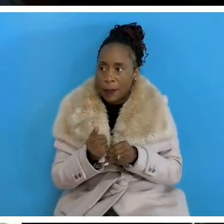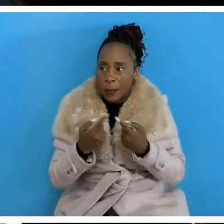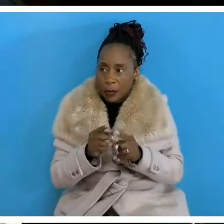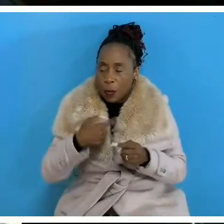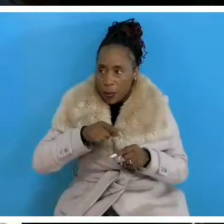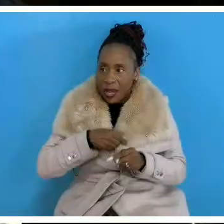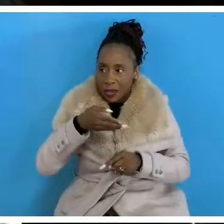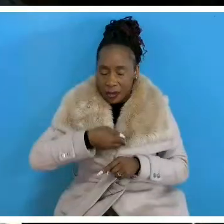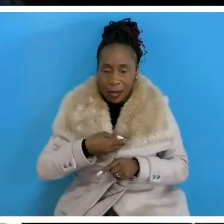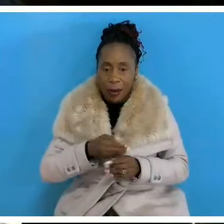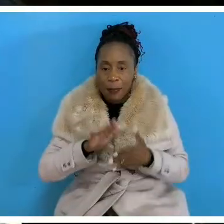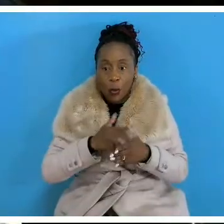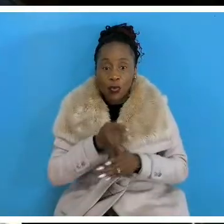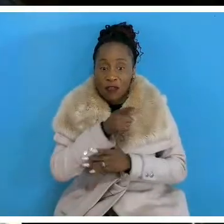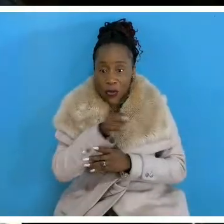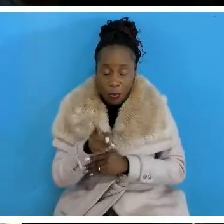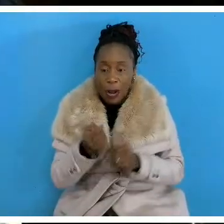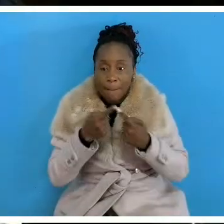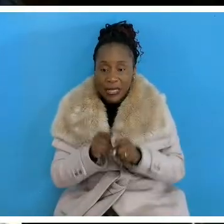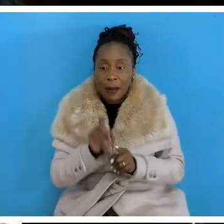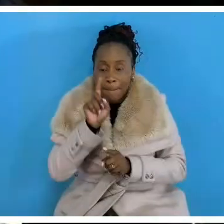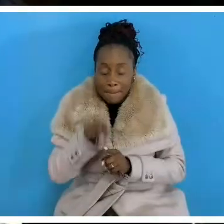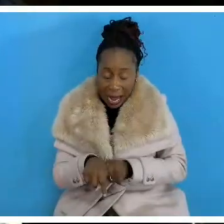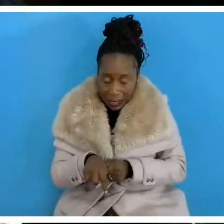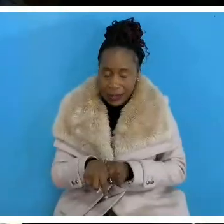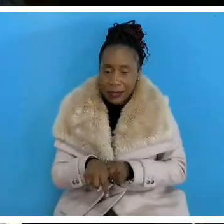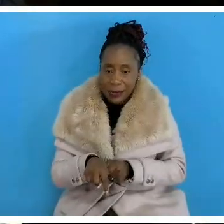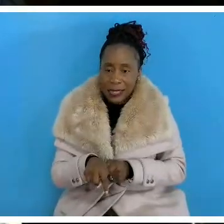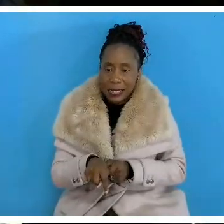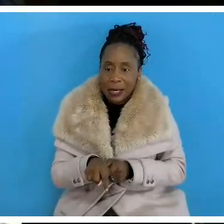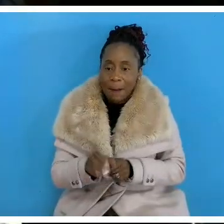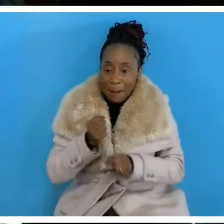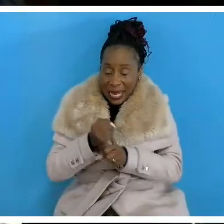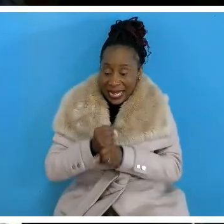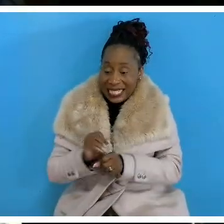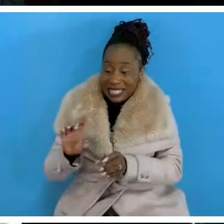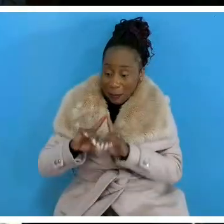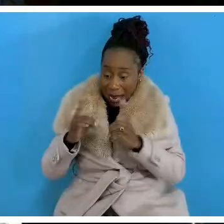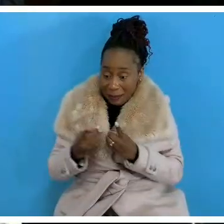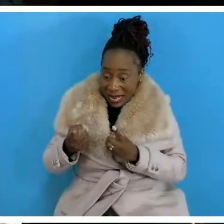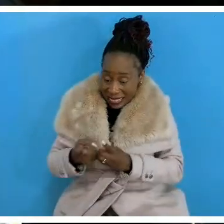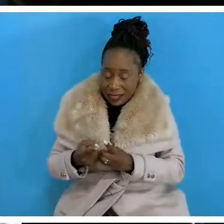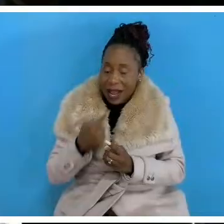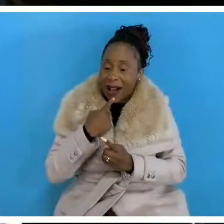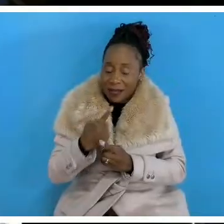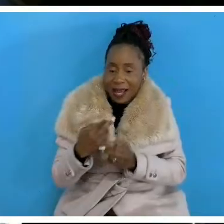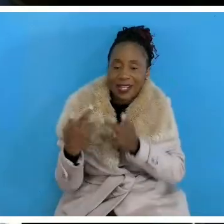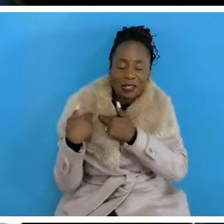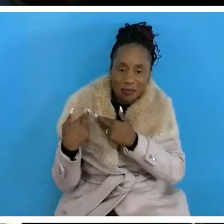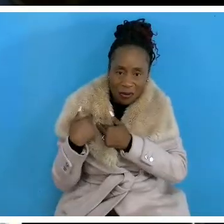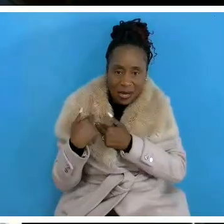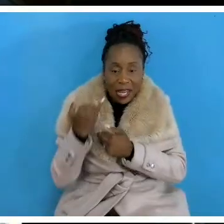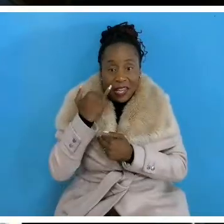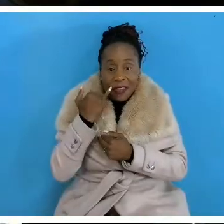because of you. But then we must then hold the department accountable. And if you say to us that